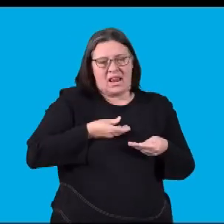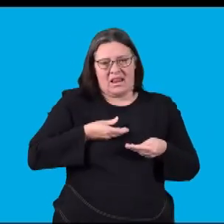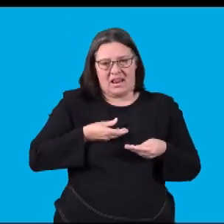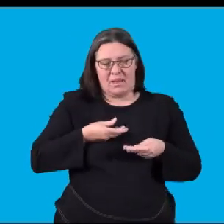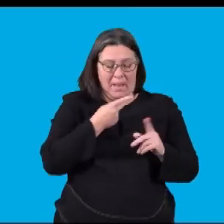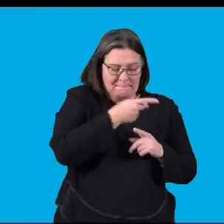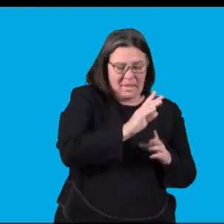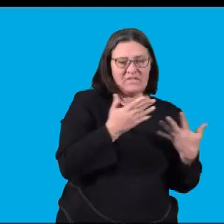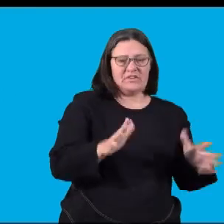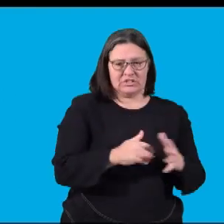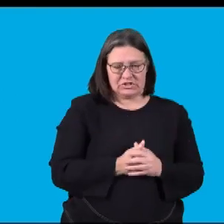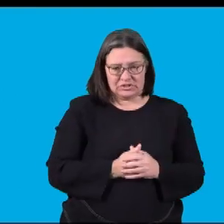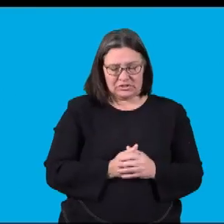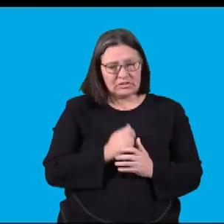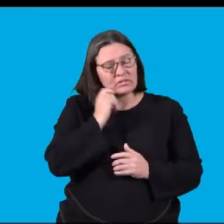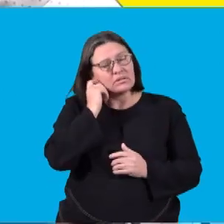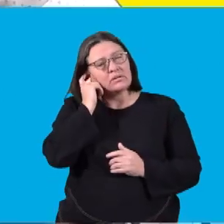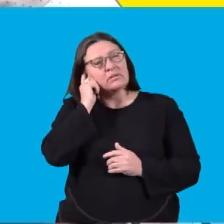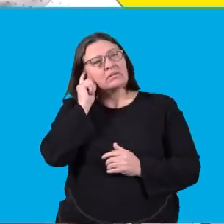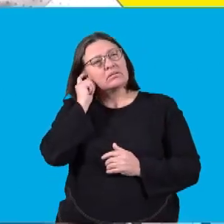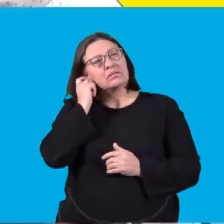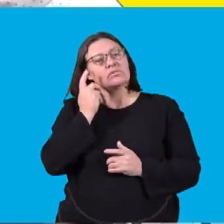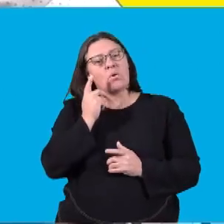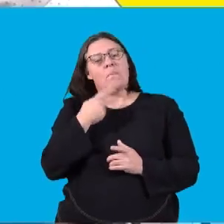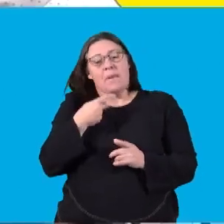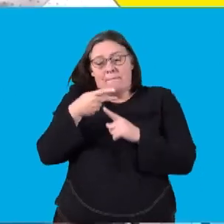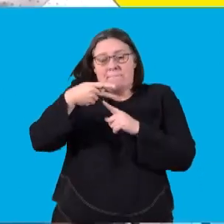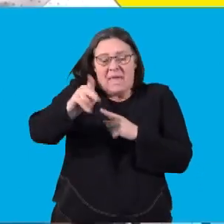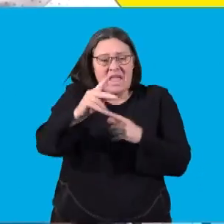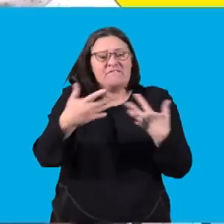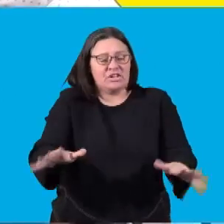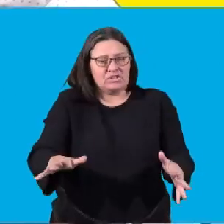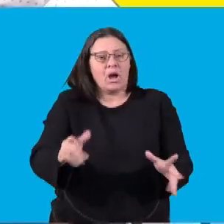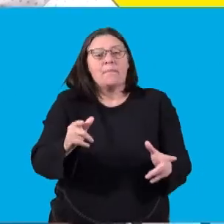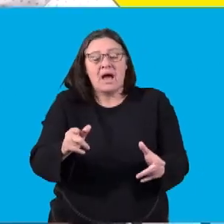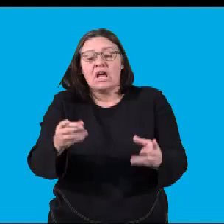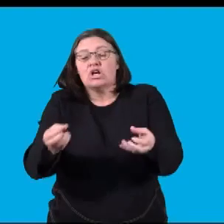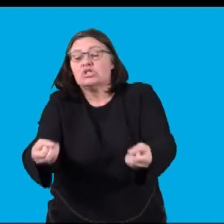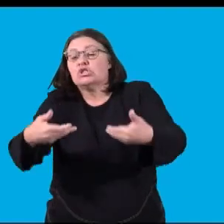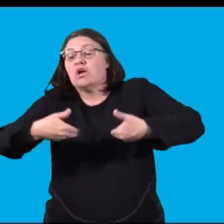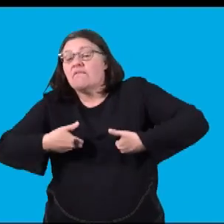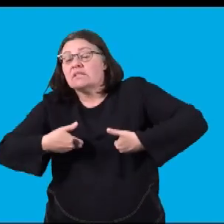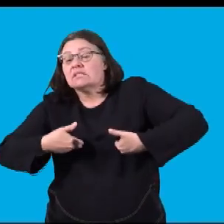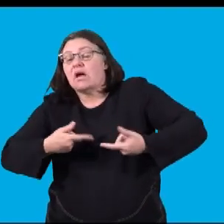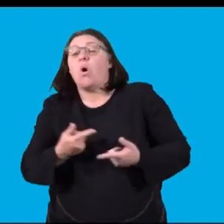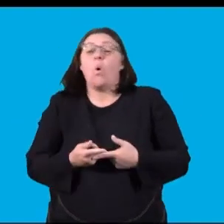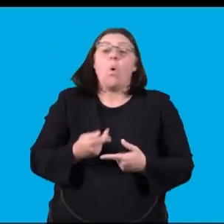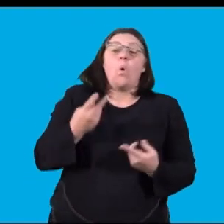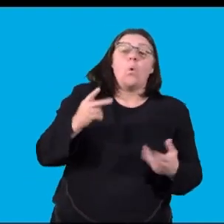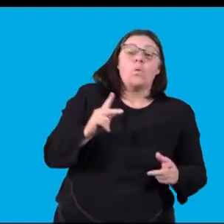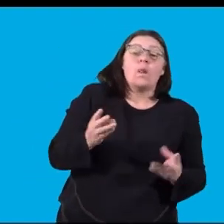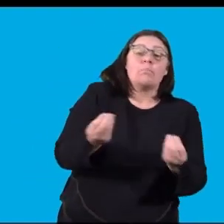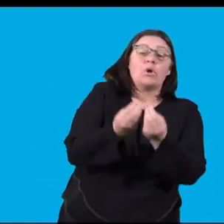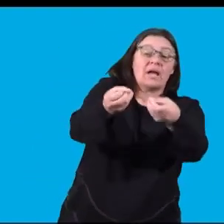future. All right? So, they are expenses that we have already paid, but the goods or the services will